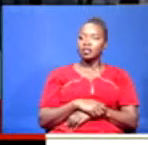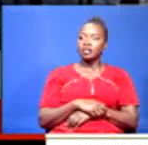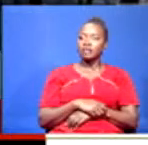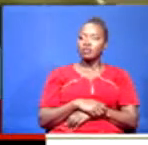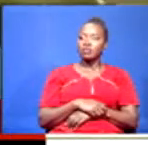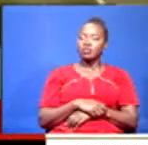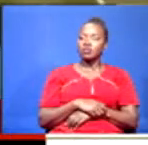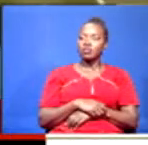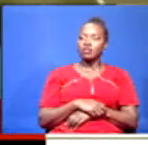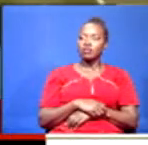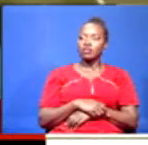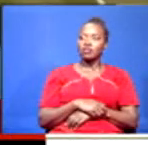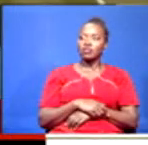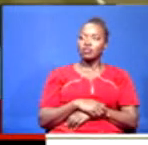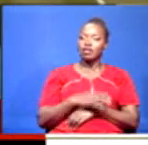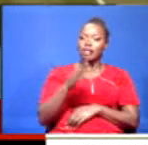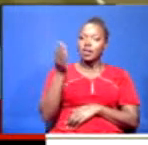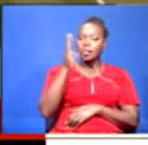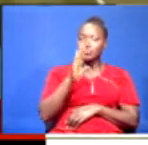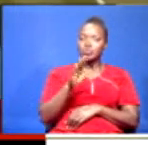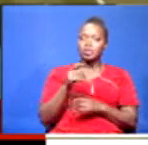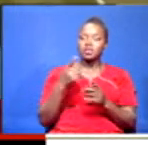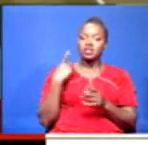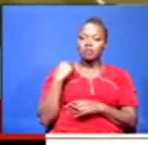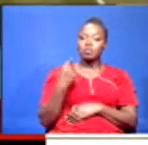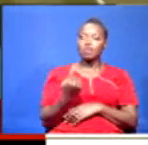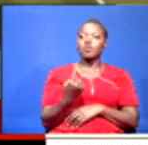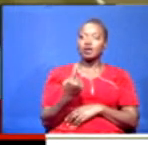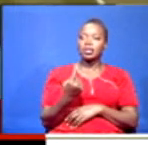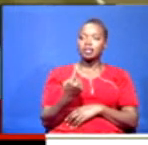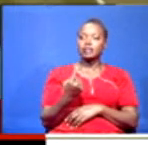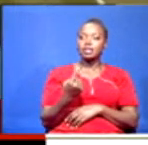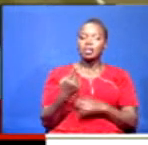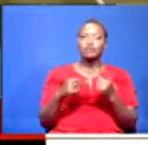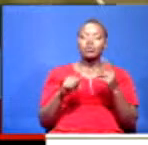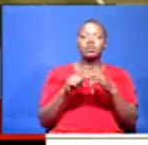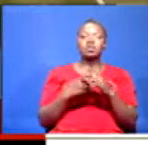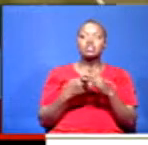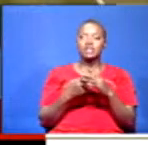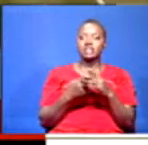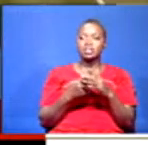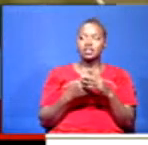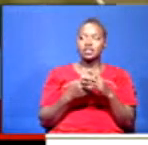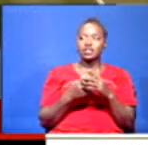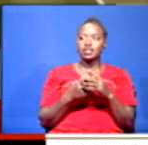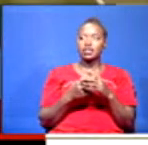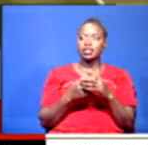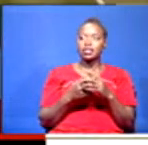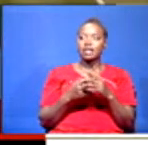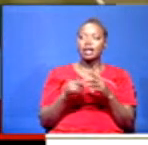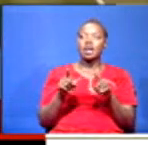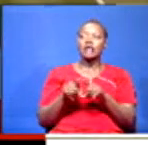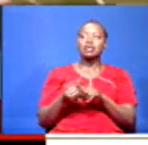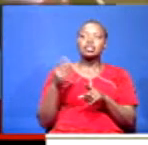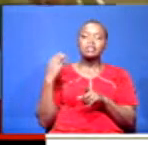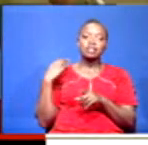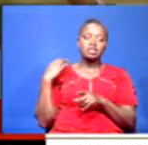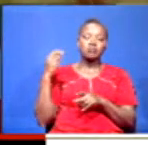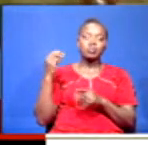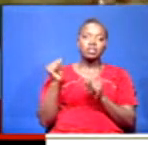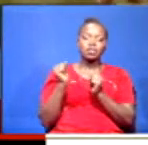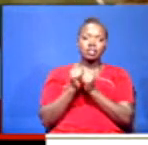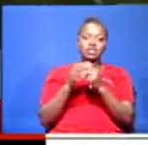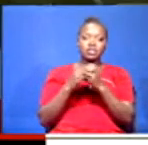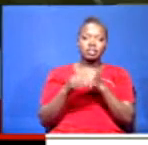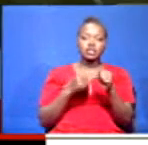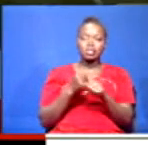Meanwhile, British number one Emma Raducanu had a winning start to her first Wimbledon as the Grand Slam champion. The 19-year-old overcame a